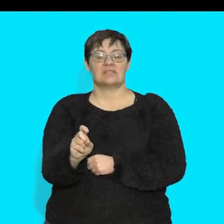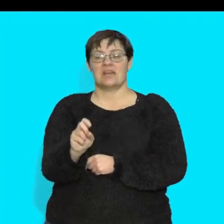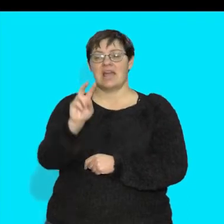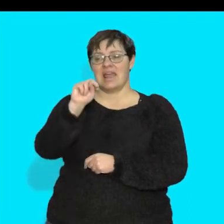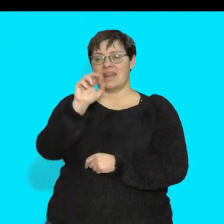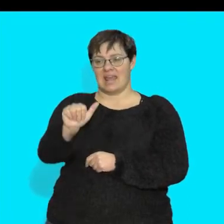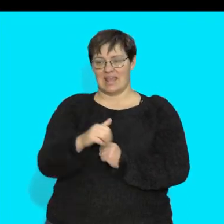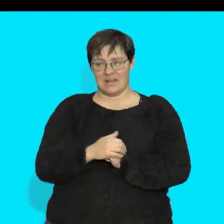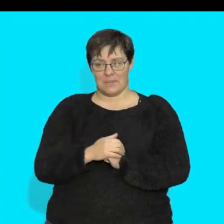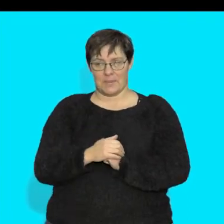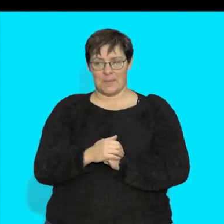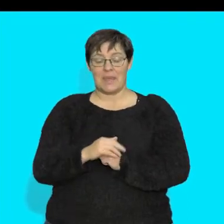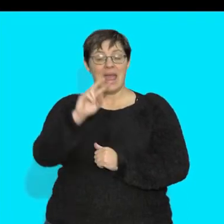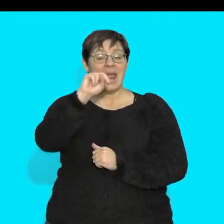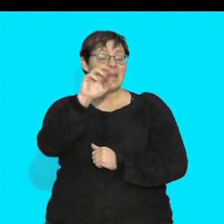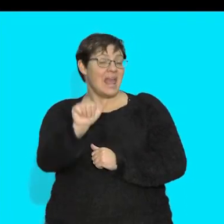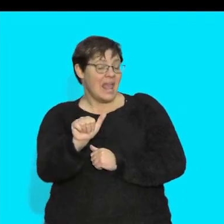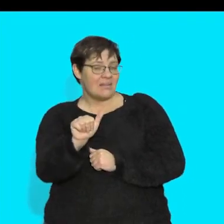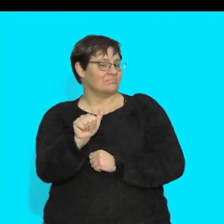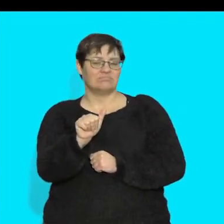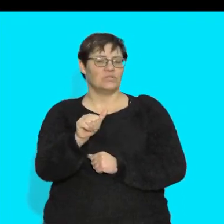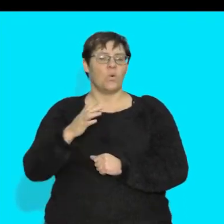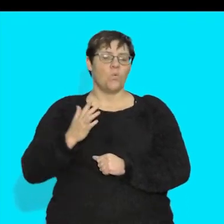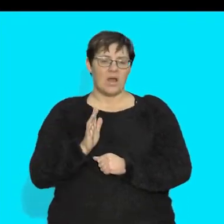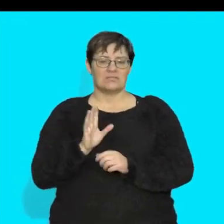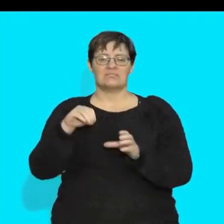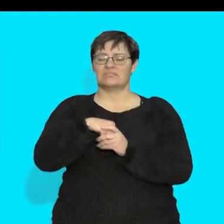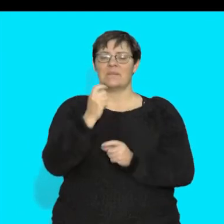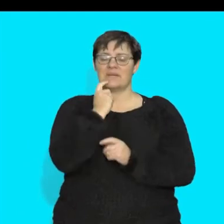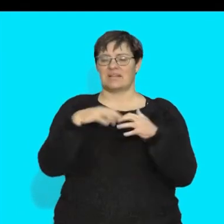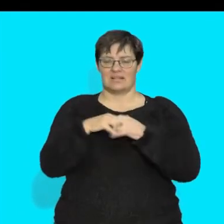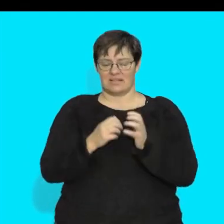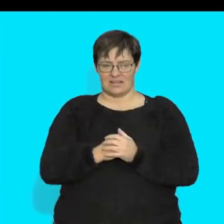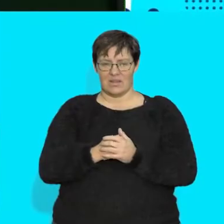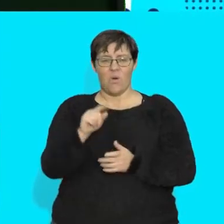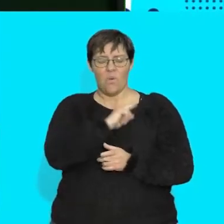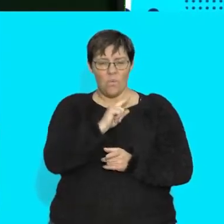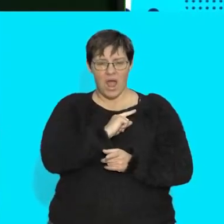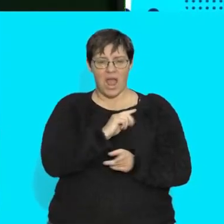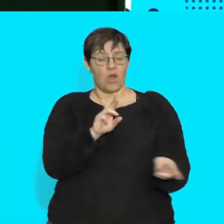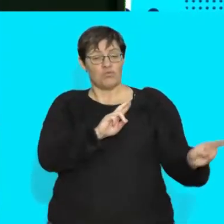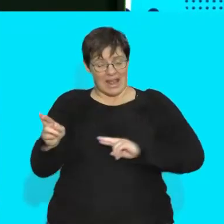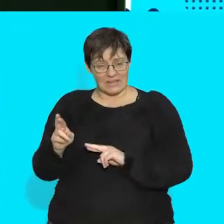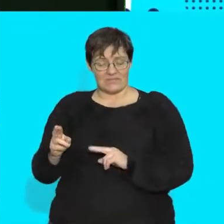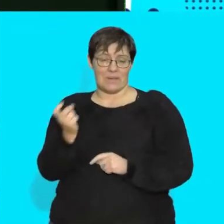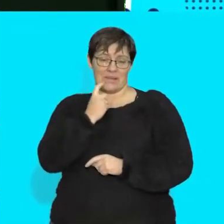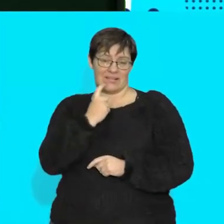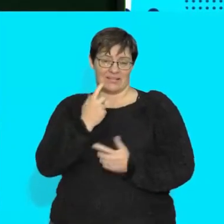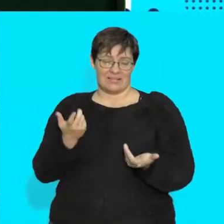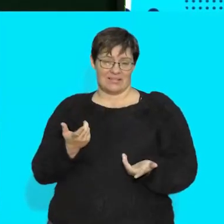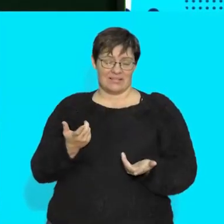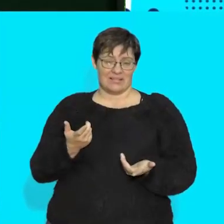The sodium ions. The sodium ions do not in any way want to form sodium metal. Sodium metal is a very reactive